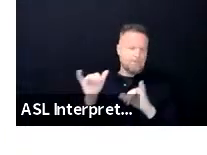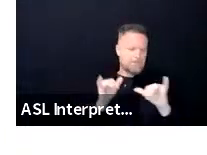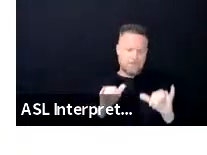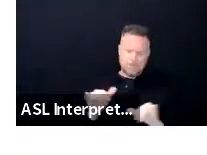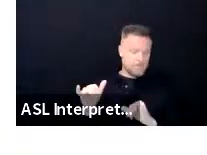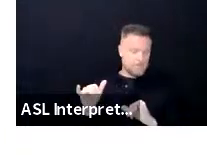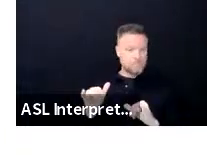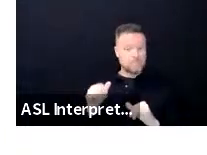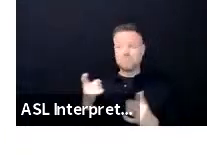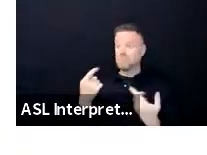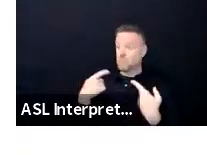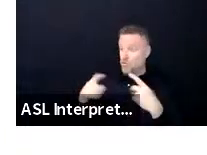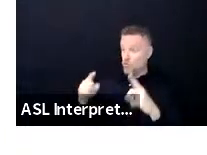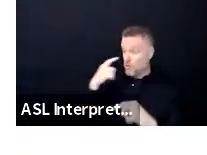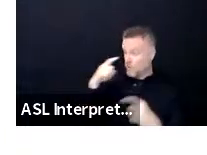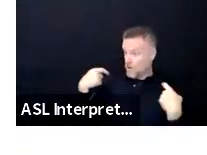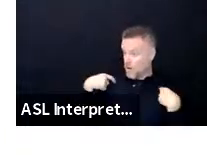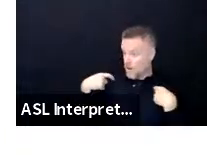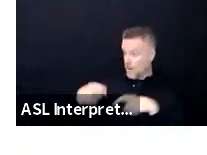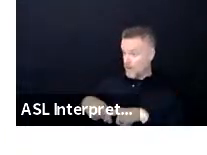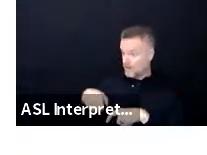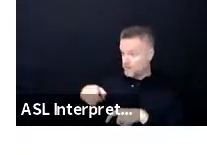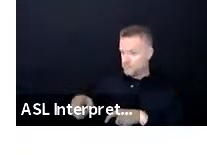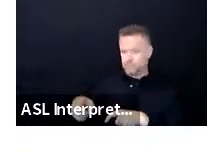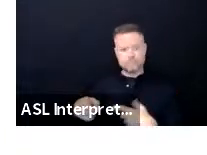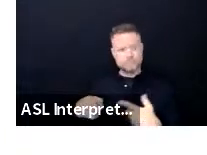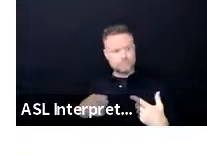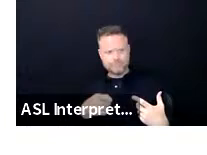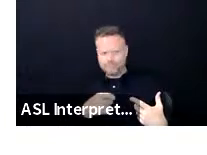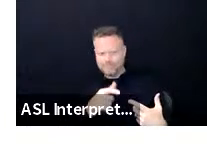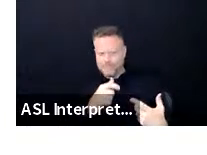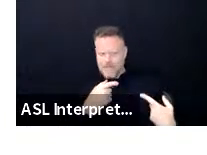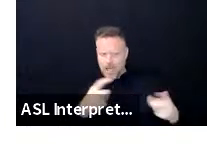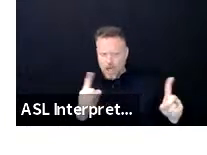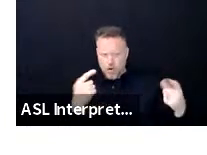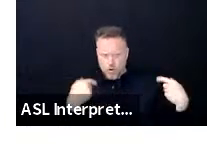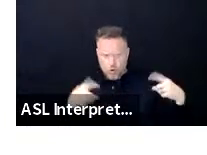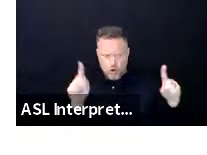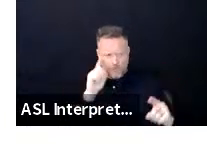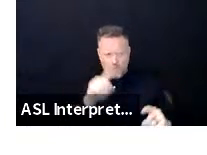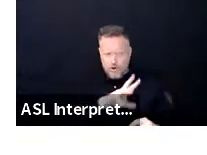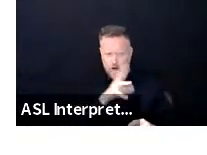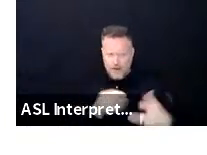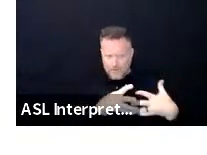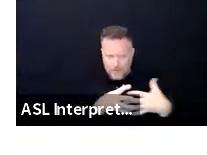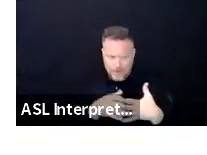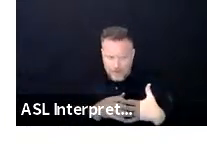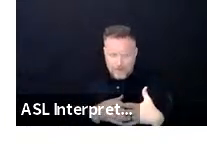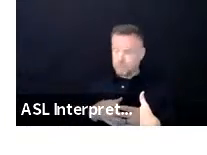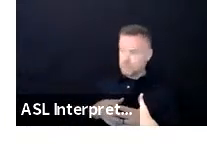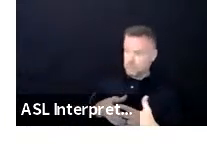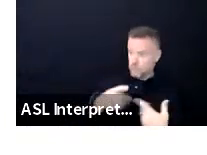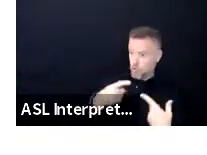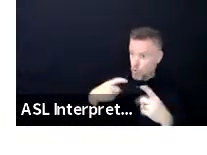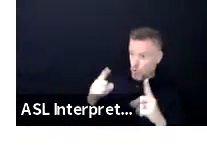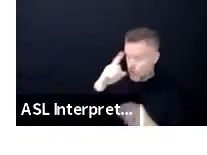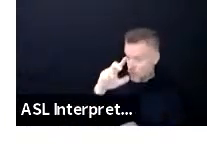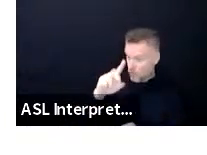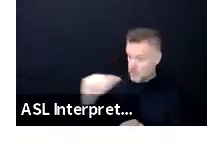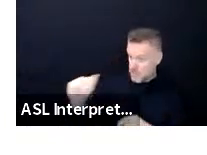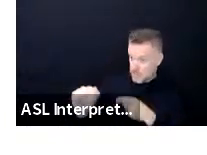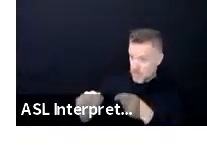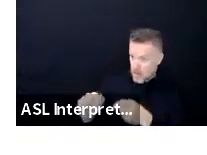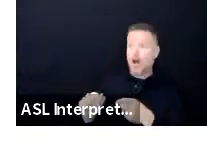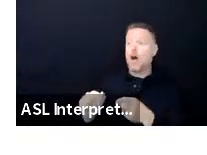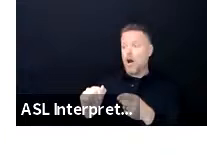for Latinx, what works for African American, what works for refugees, what works for those with disabilities were all